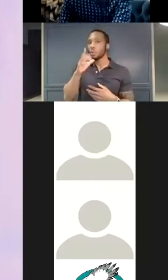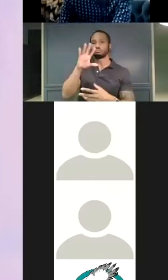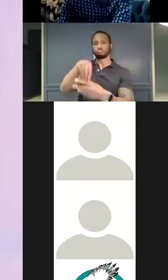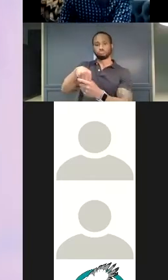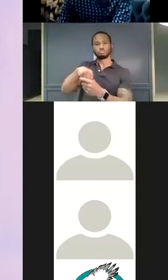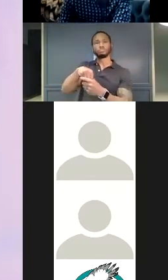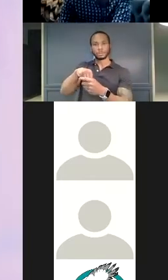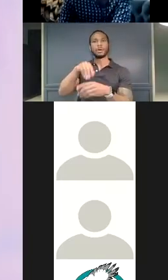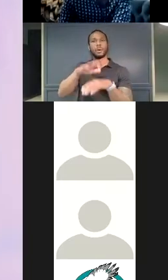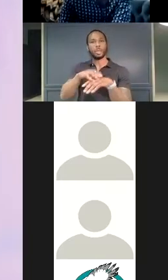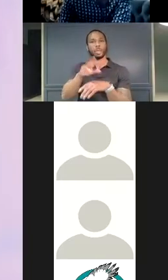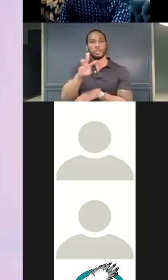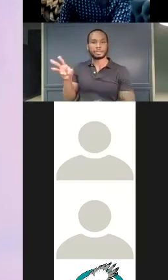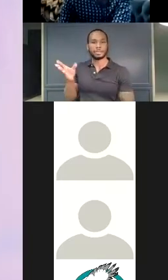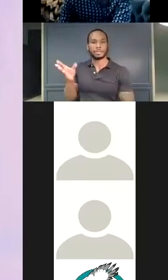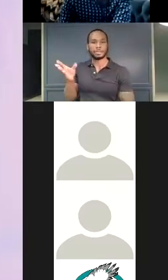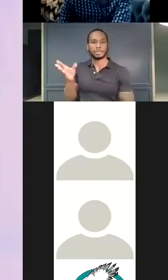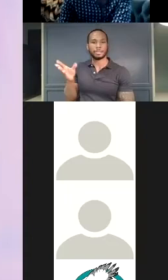the website.